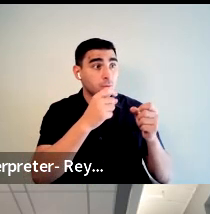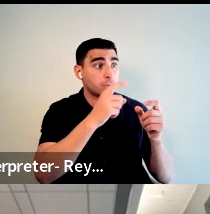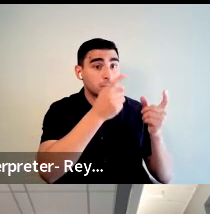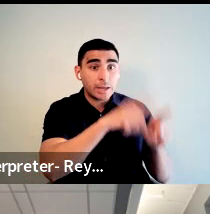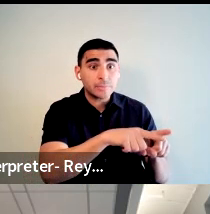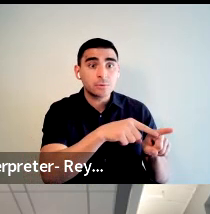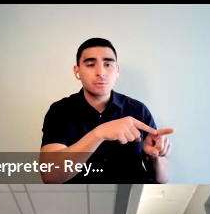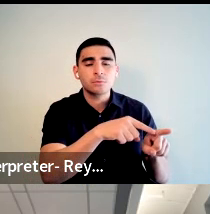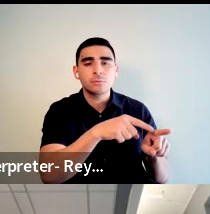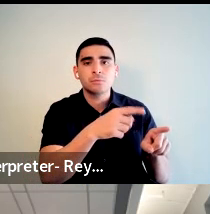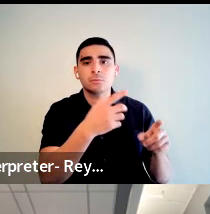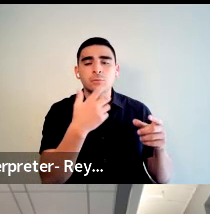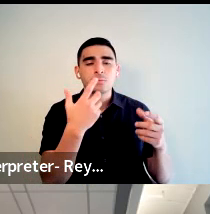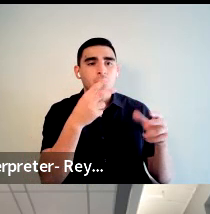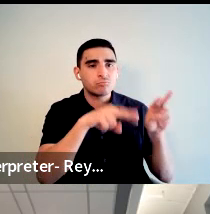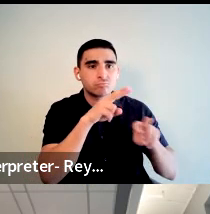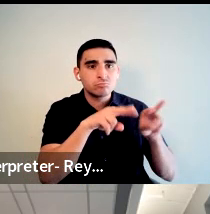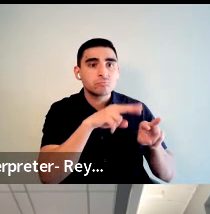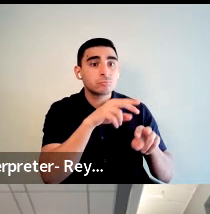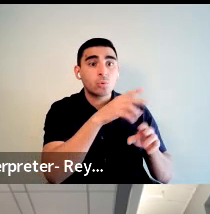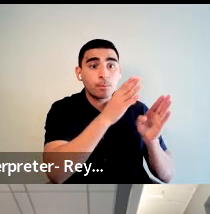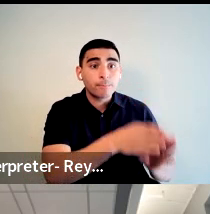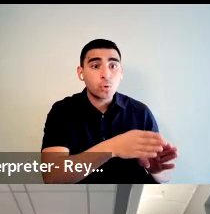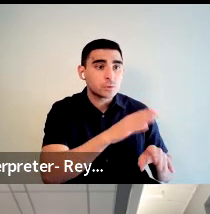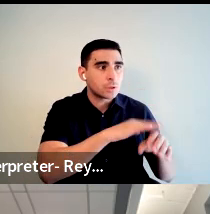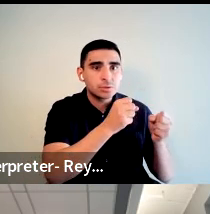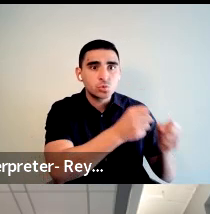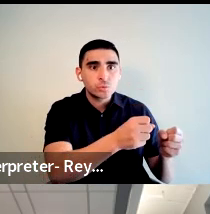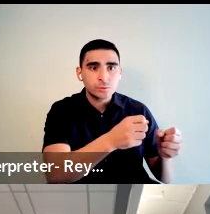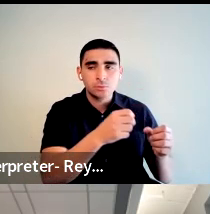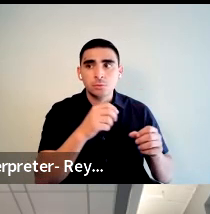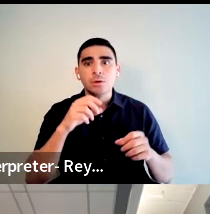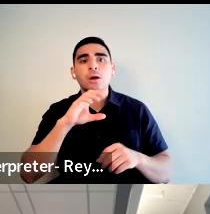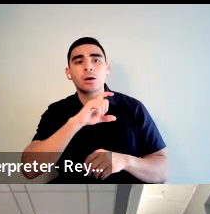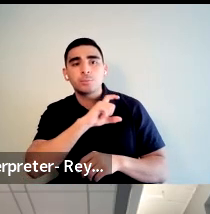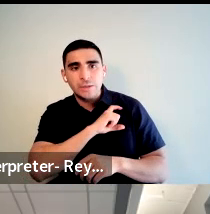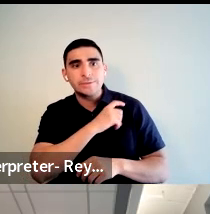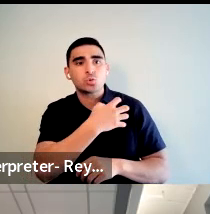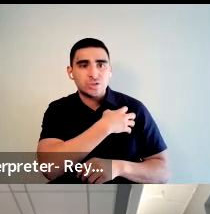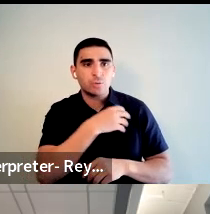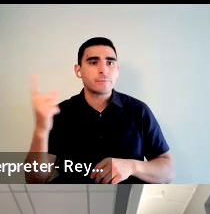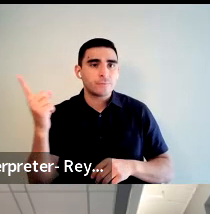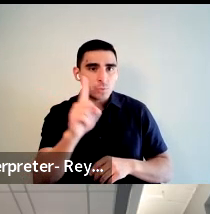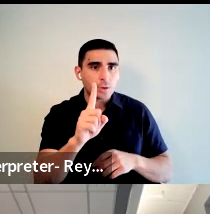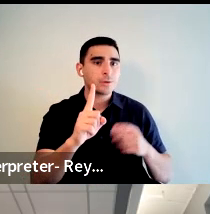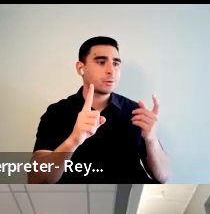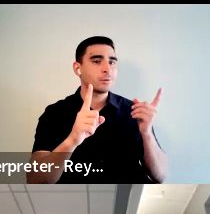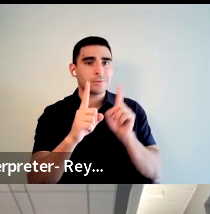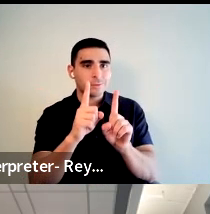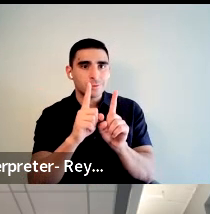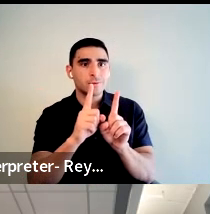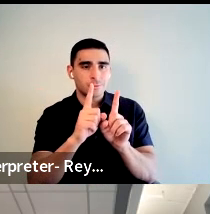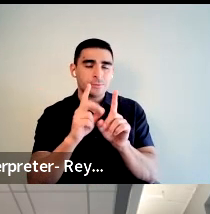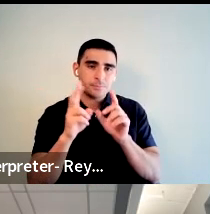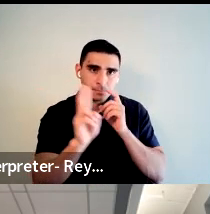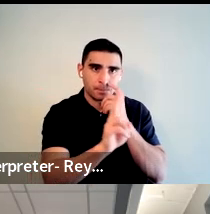wellness call or responding to a person on the street. However, there's many times and places, and a gap that we would be filling that will